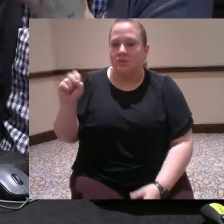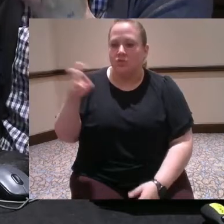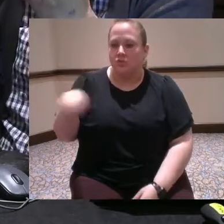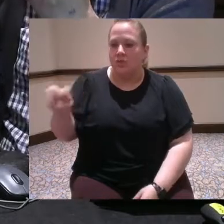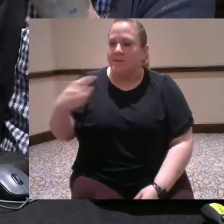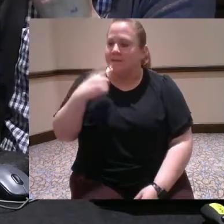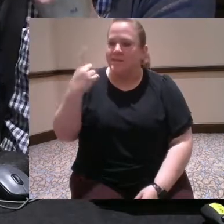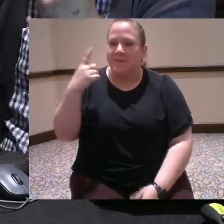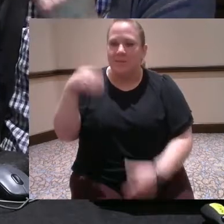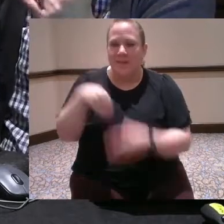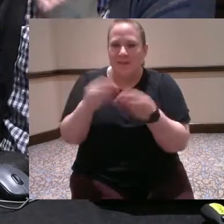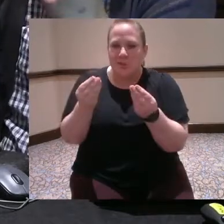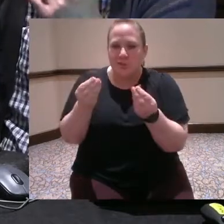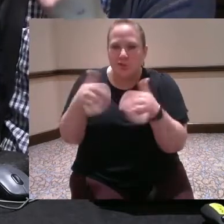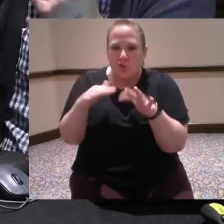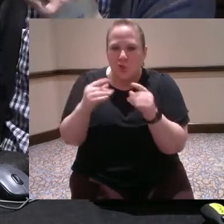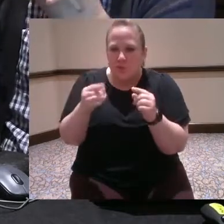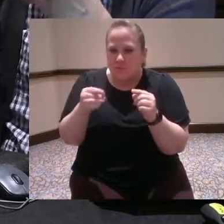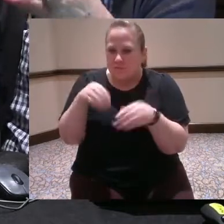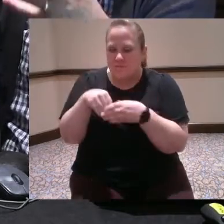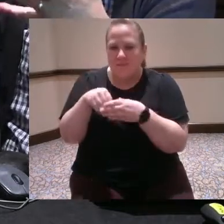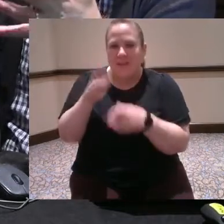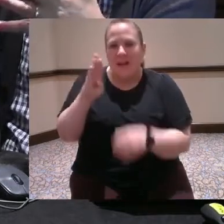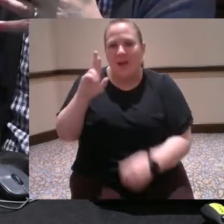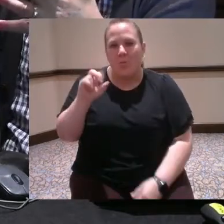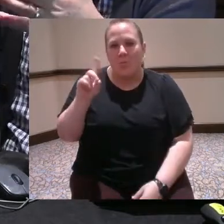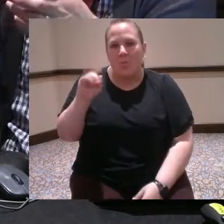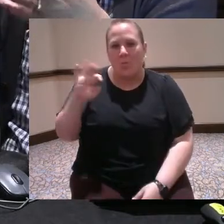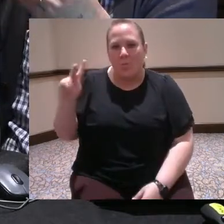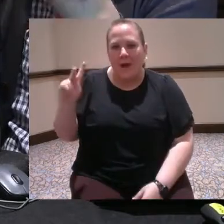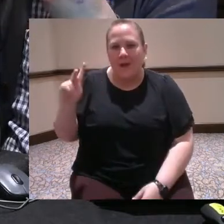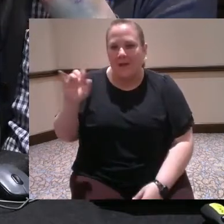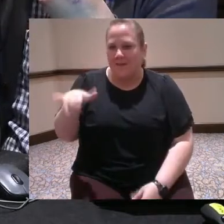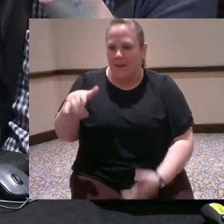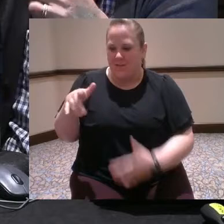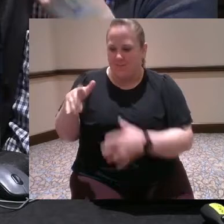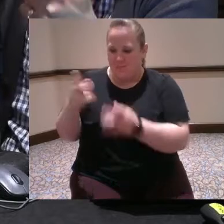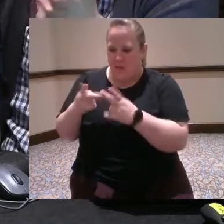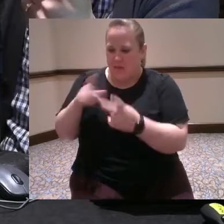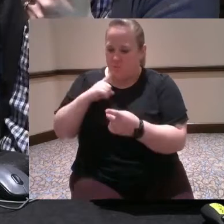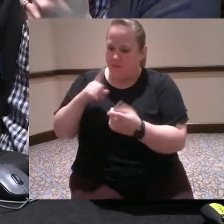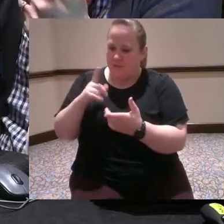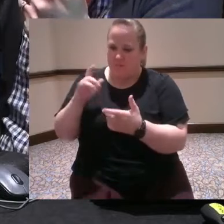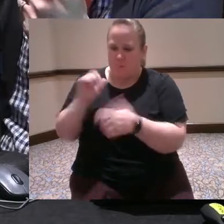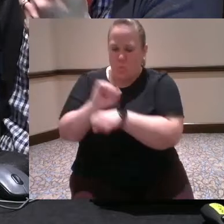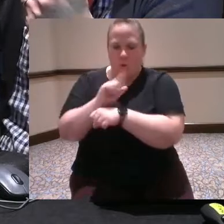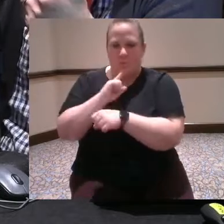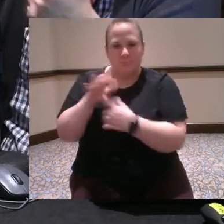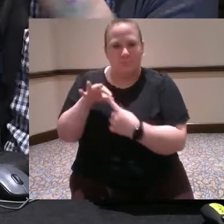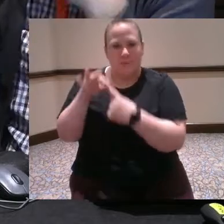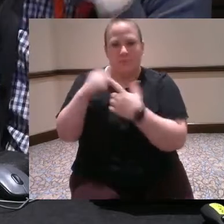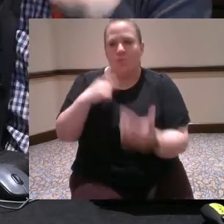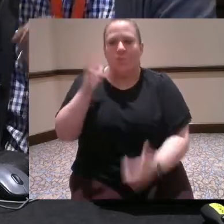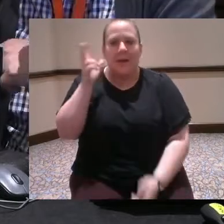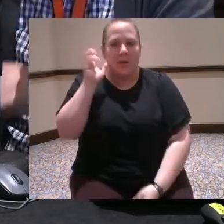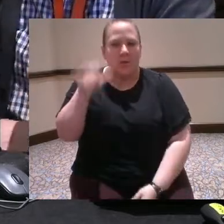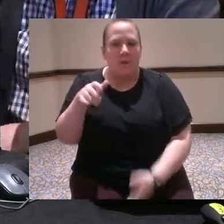in the dirt in Braddock. There must be something about that place that infused that work, and I just feel like that's something a theme I'm hearing a lot